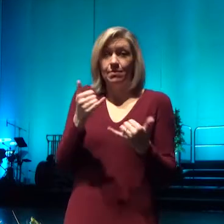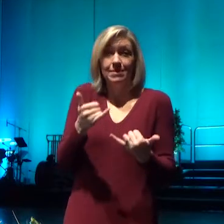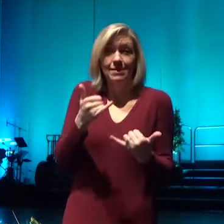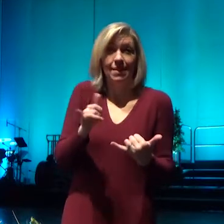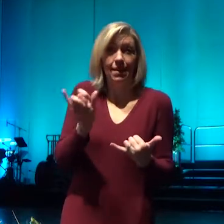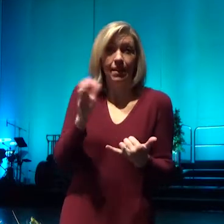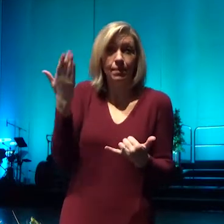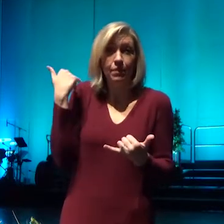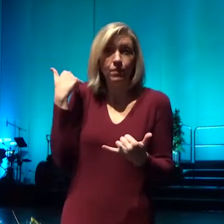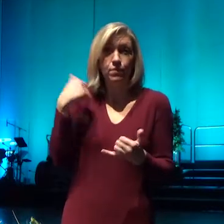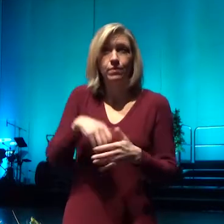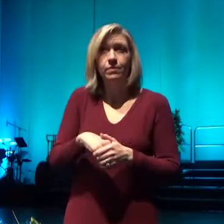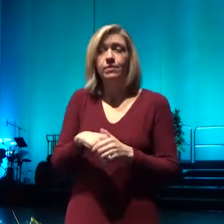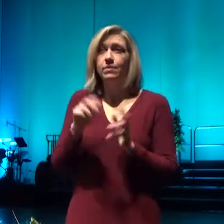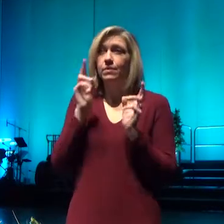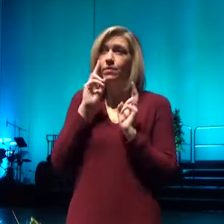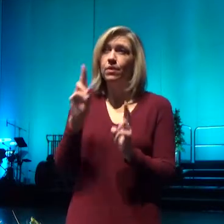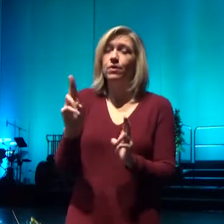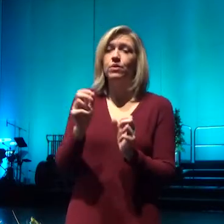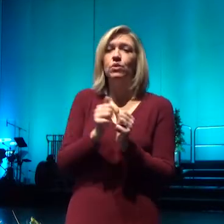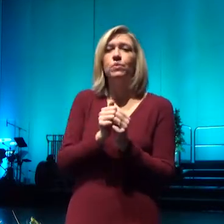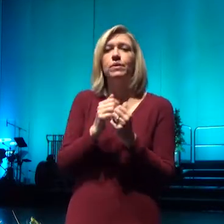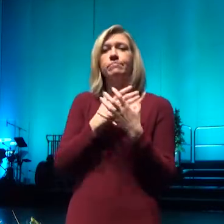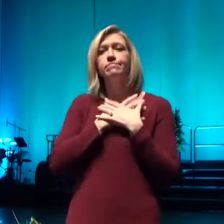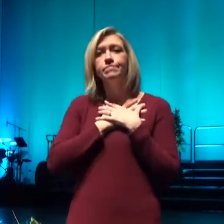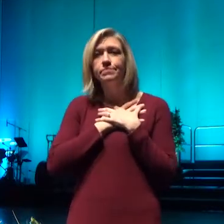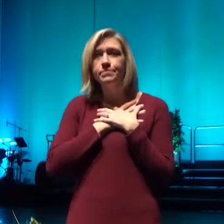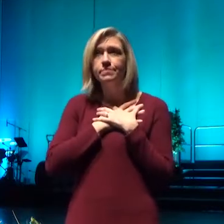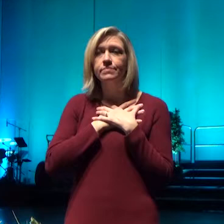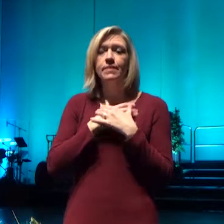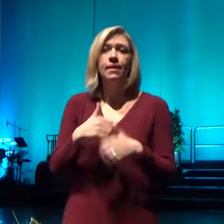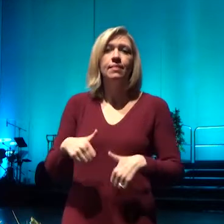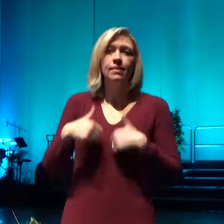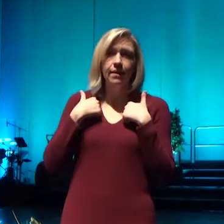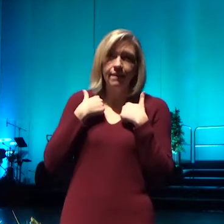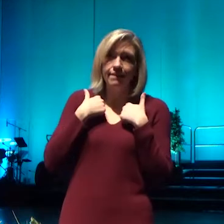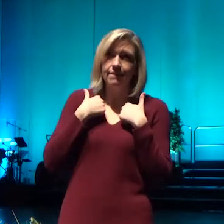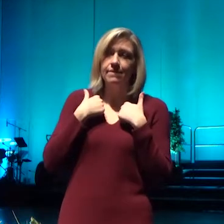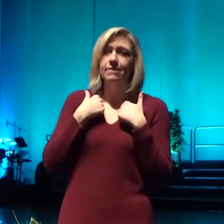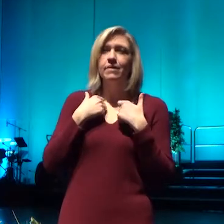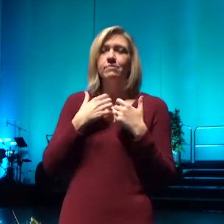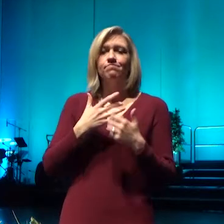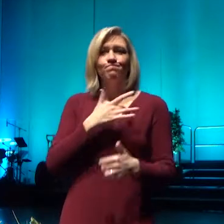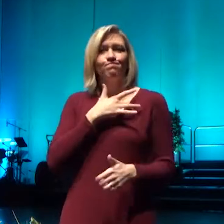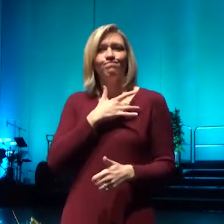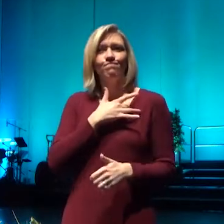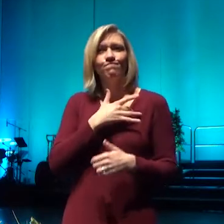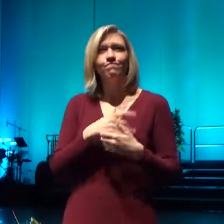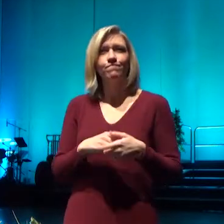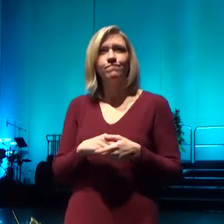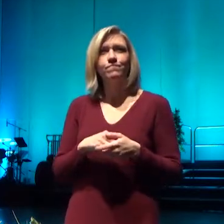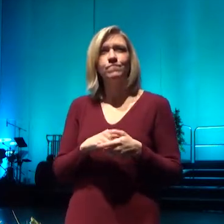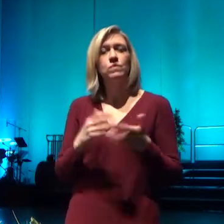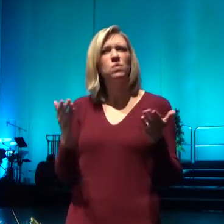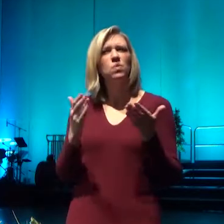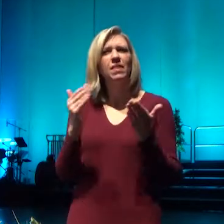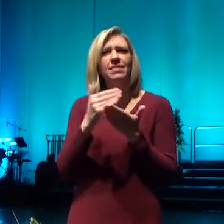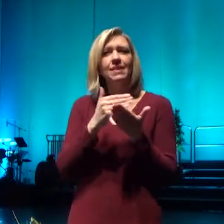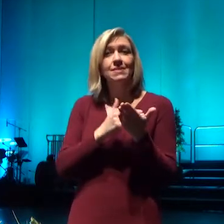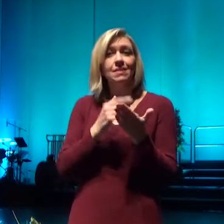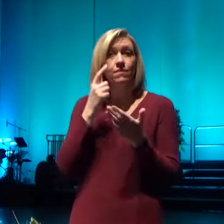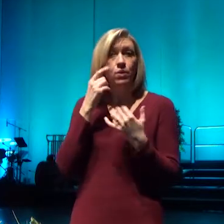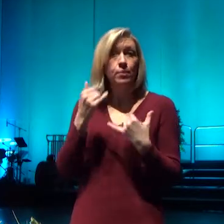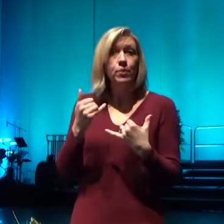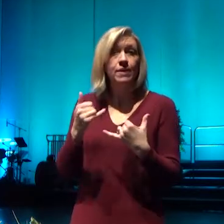past, and to honor them with reverence and with aliveness. What is the lesson the spirit